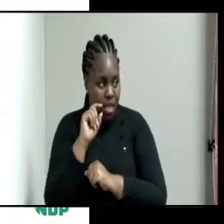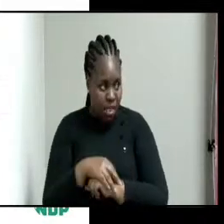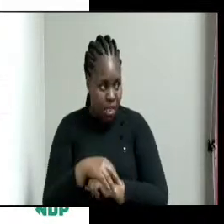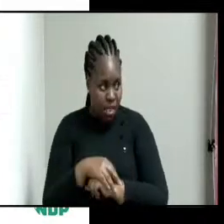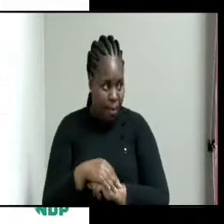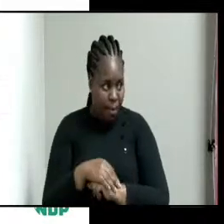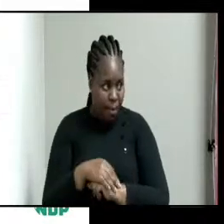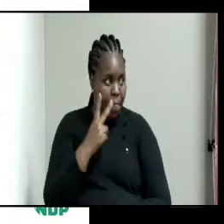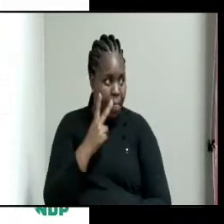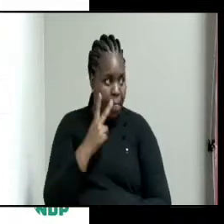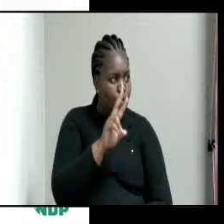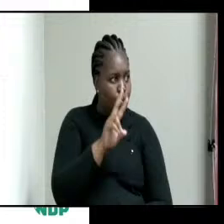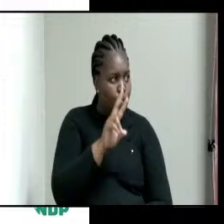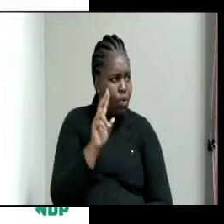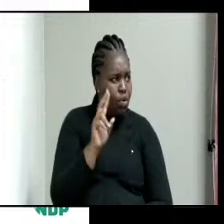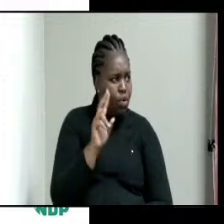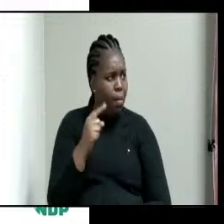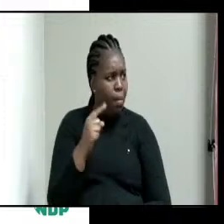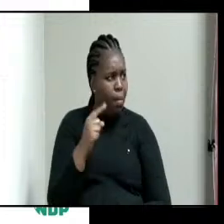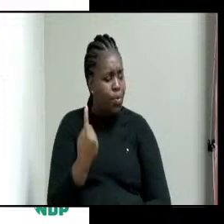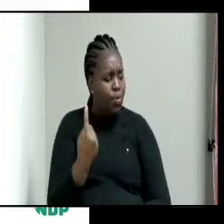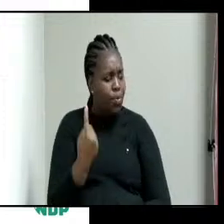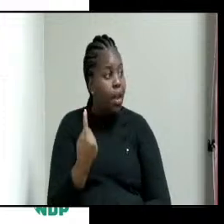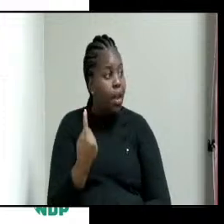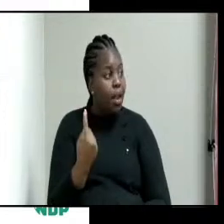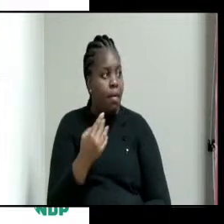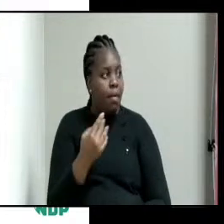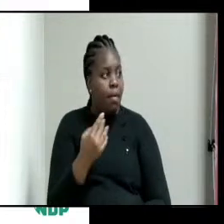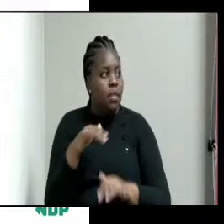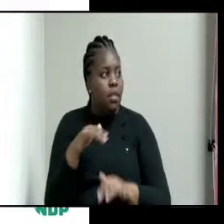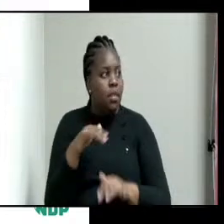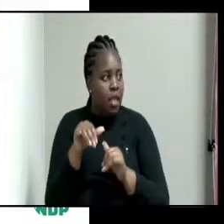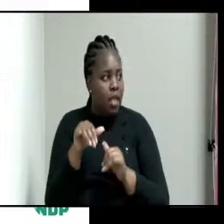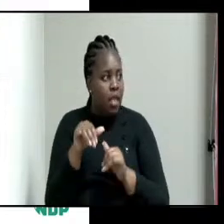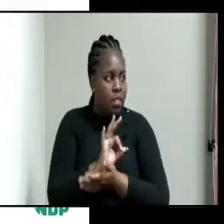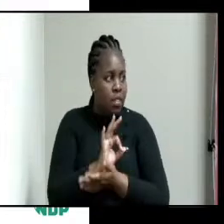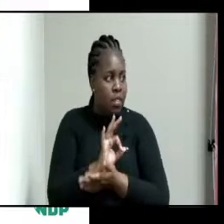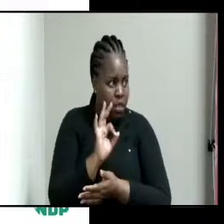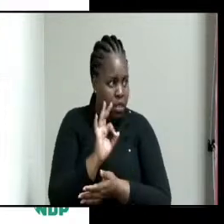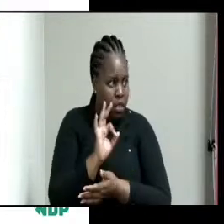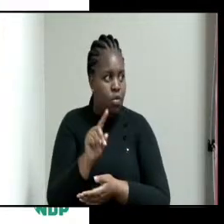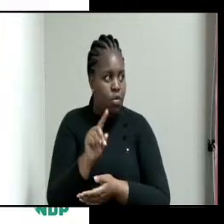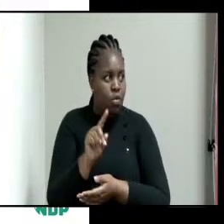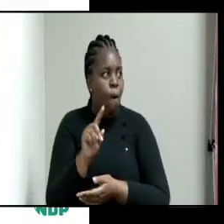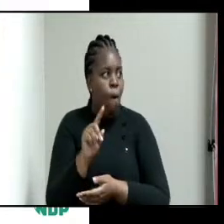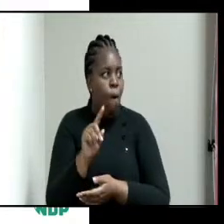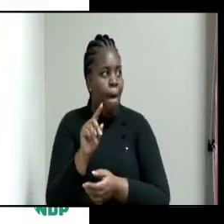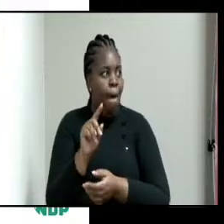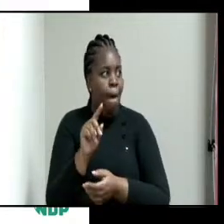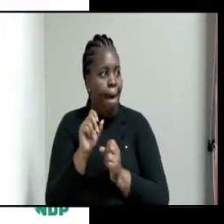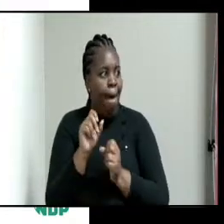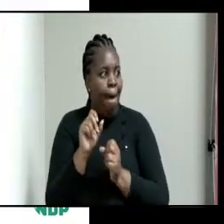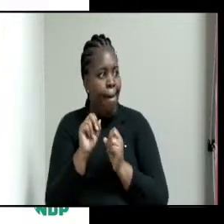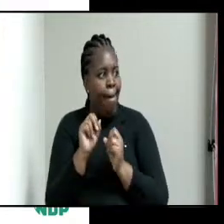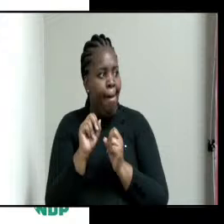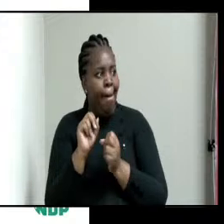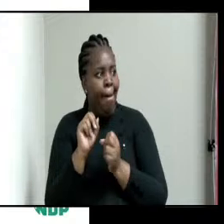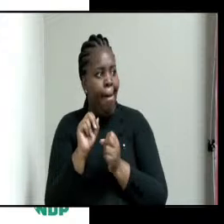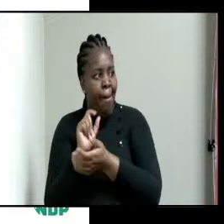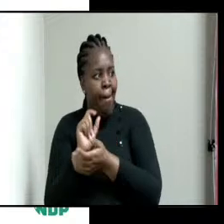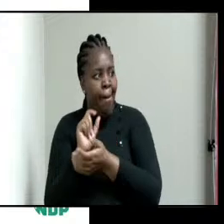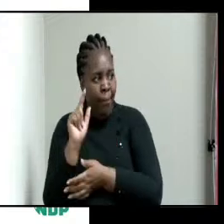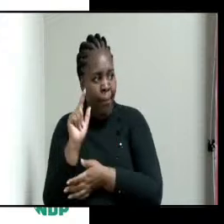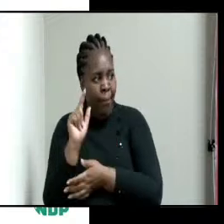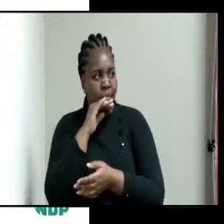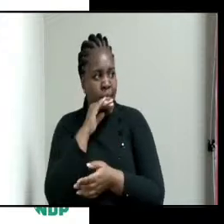see 22.1, which is the same with 13 to 17 years, 22.7, and it's a gray, it's